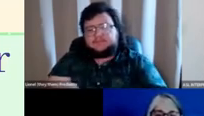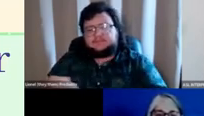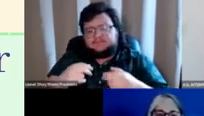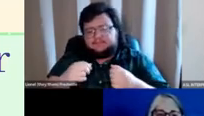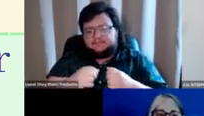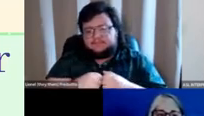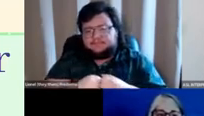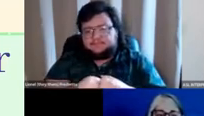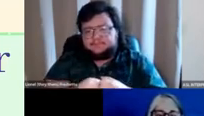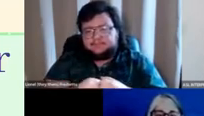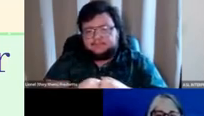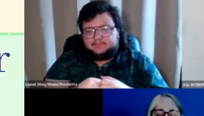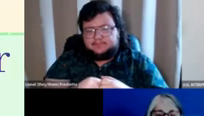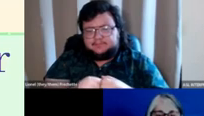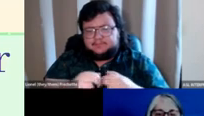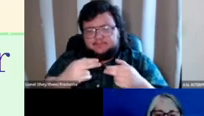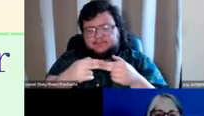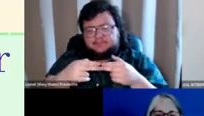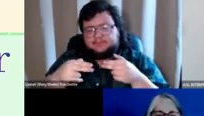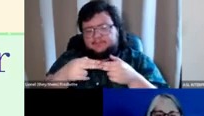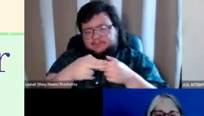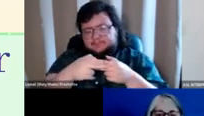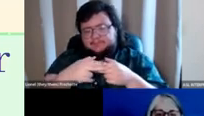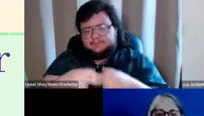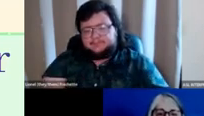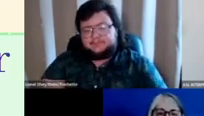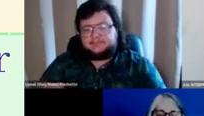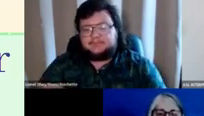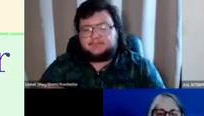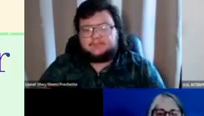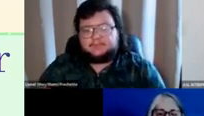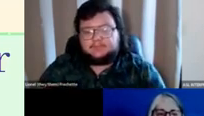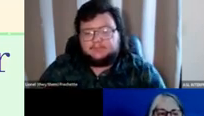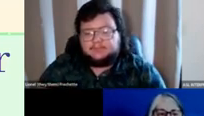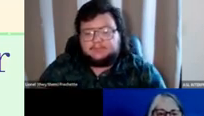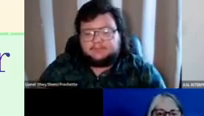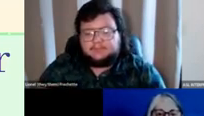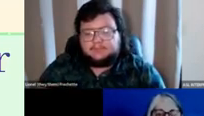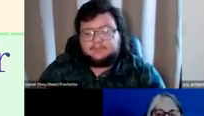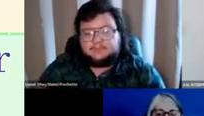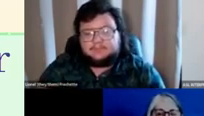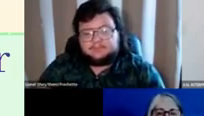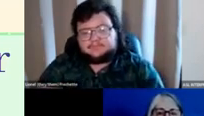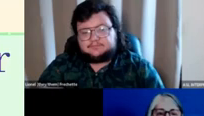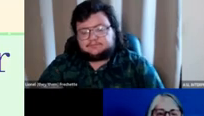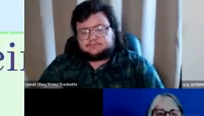is sort of assimilating, right? The tree is the symbol of assimilating. Next slide, please.